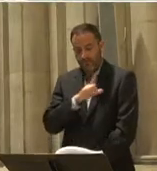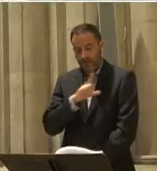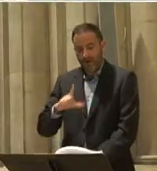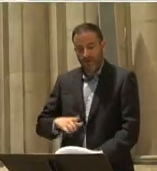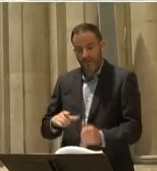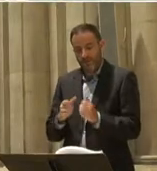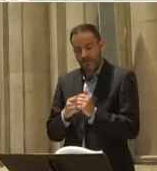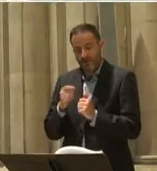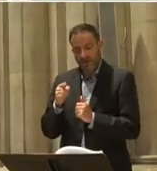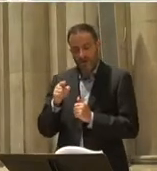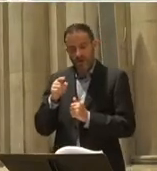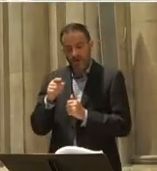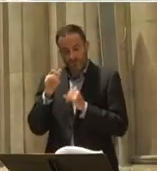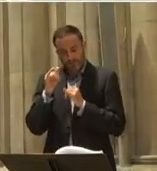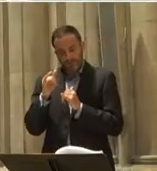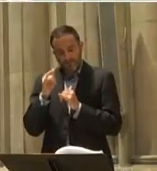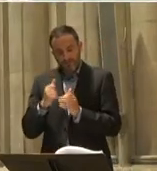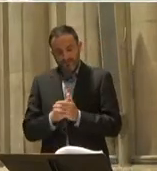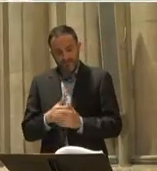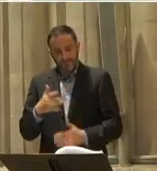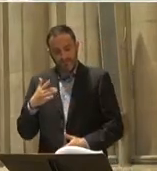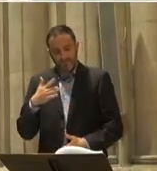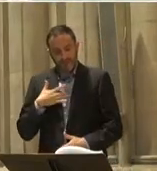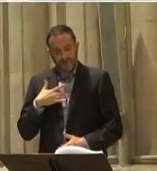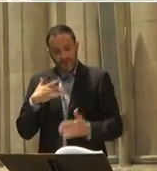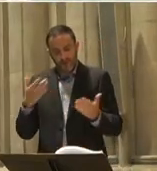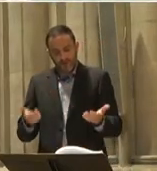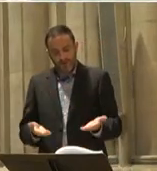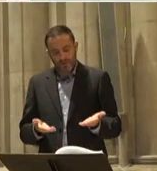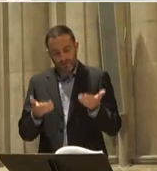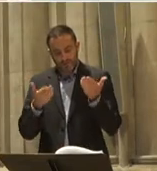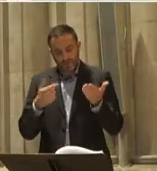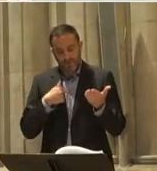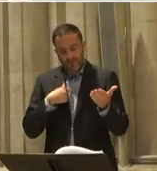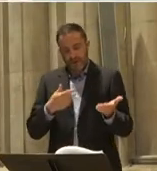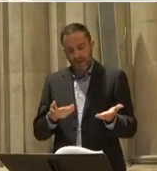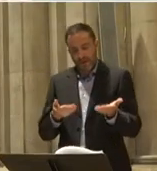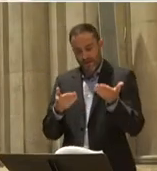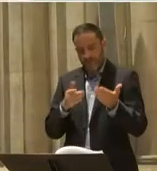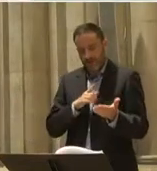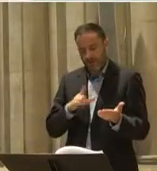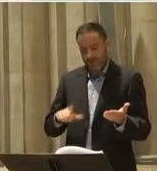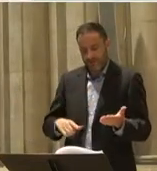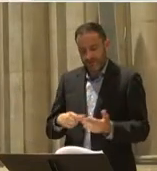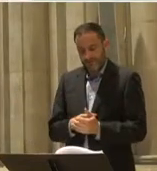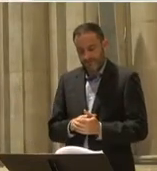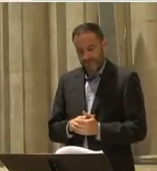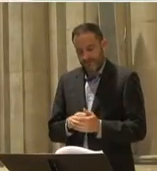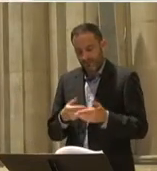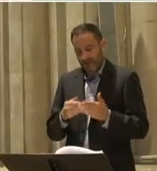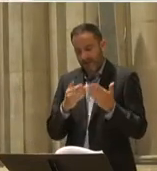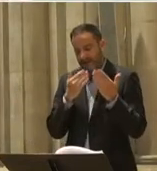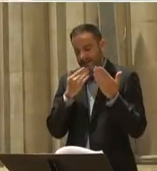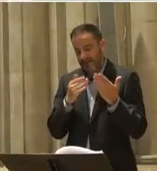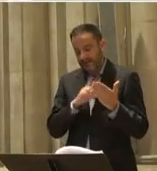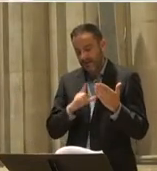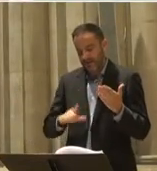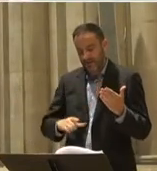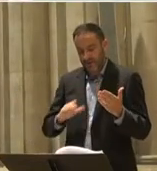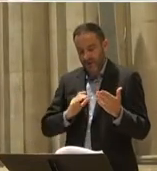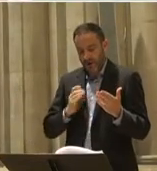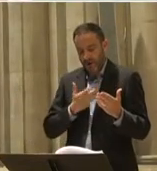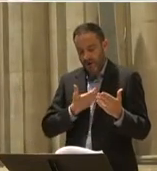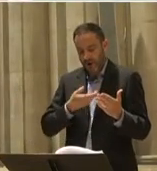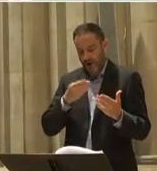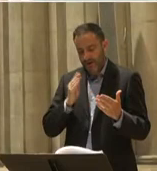The Lord be with you. And also with you. Lift up your hearts. We lift them to the Lord. Let us give thanks to the